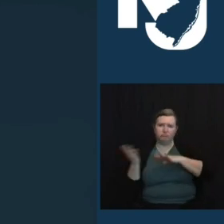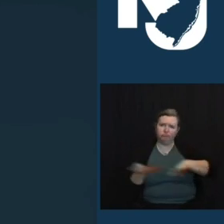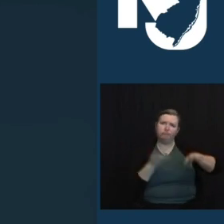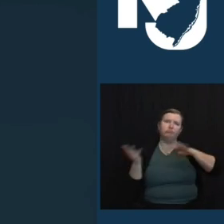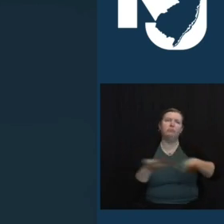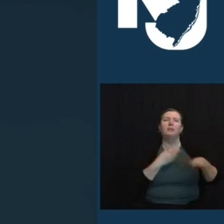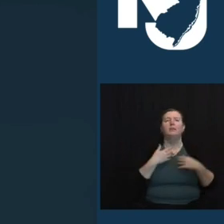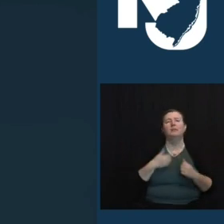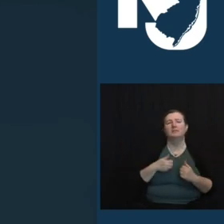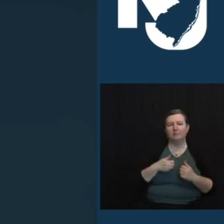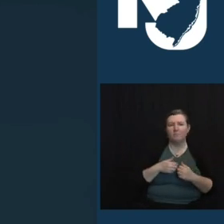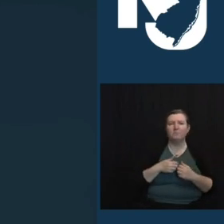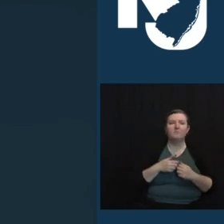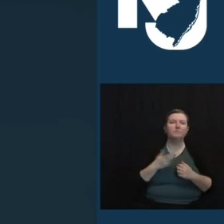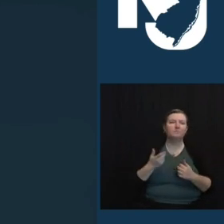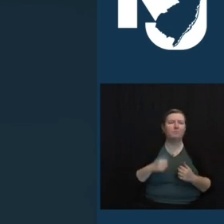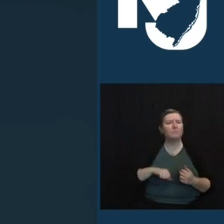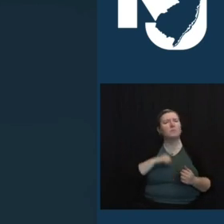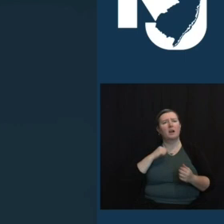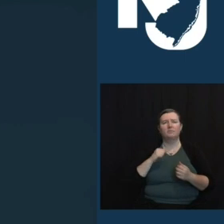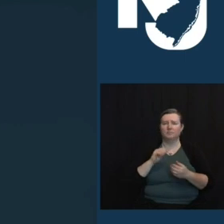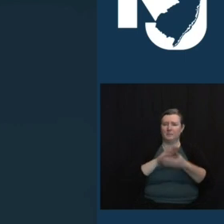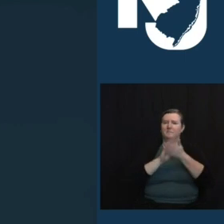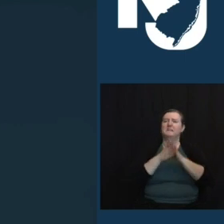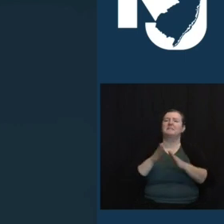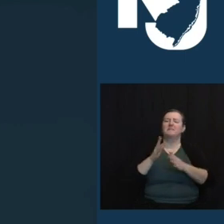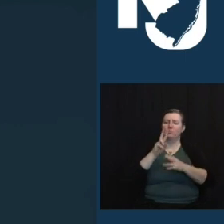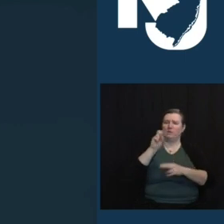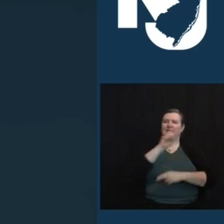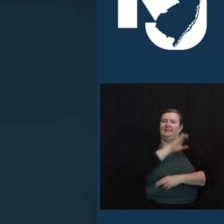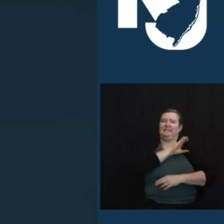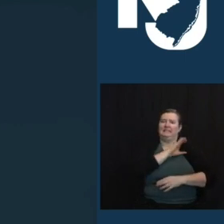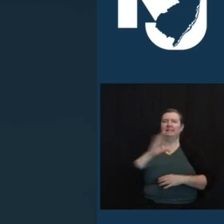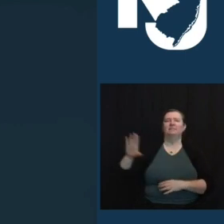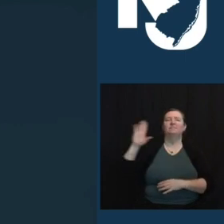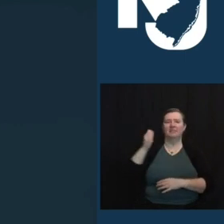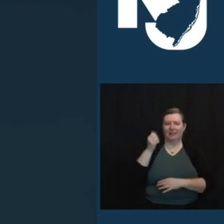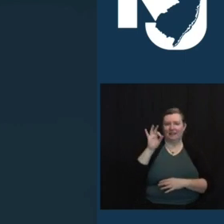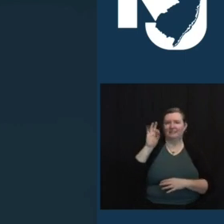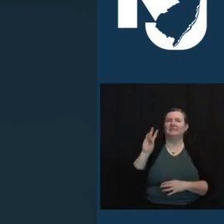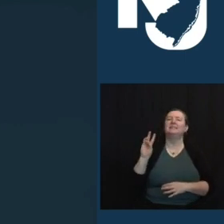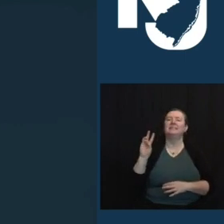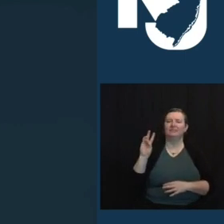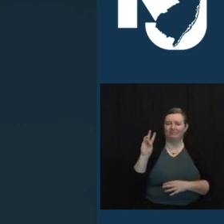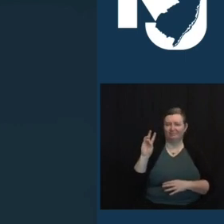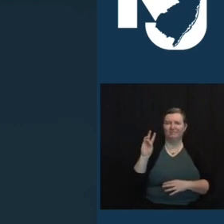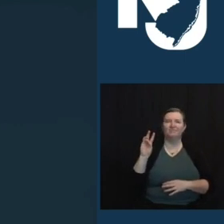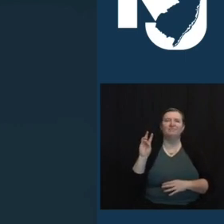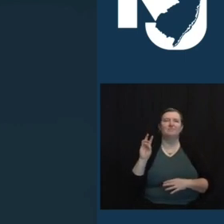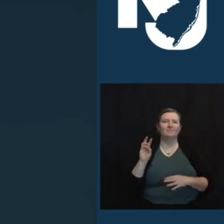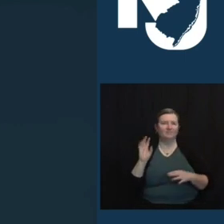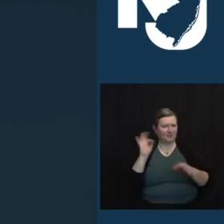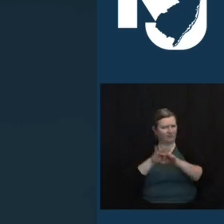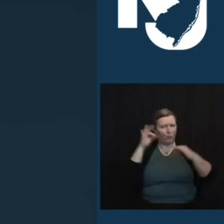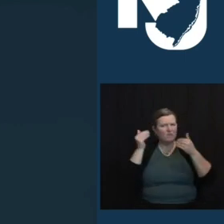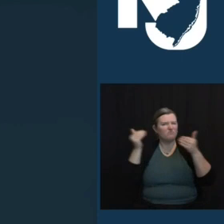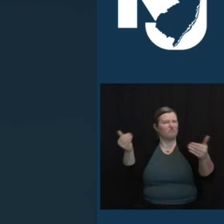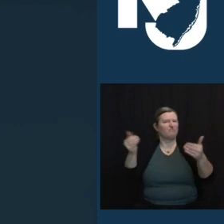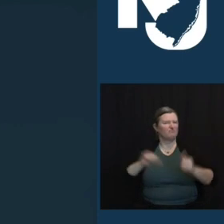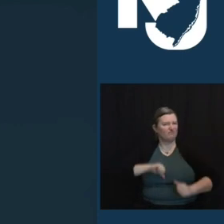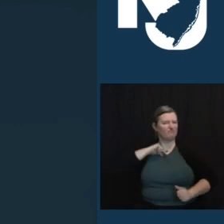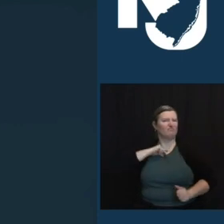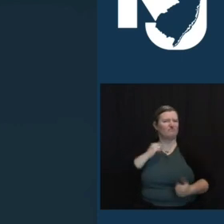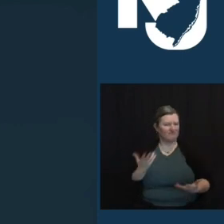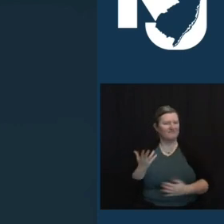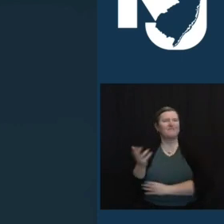United States citizen in 1996 and to exercise her right to vote. Life had given her a tremendous strength and toughness